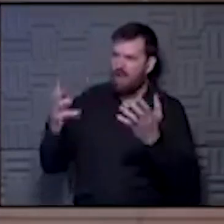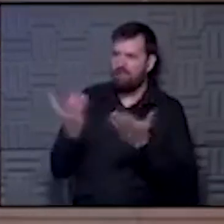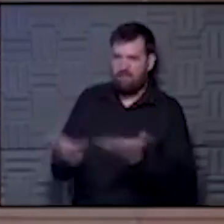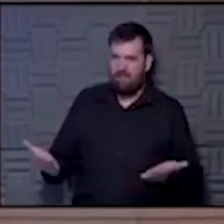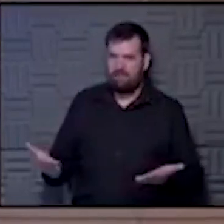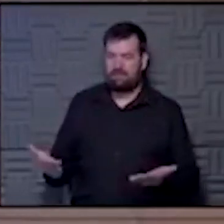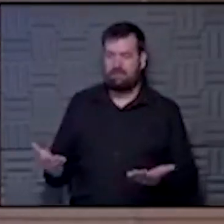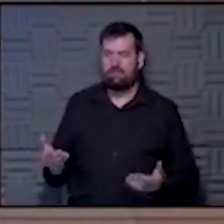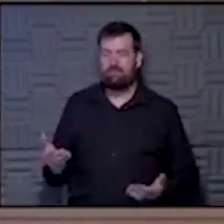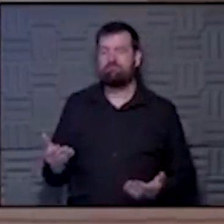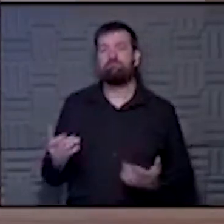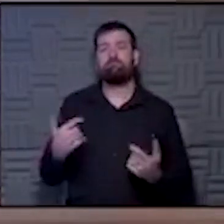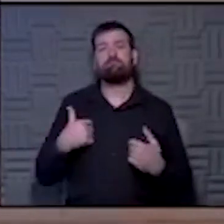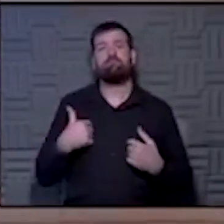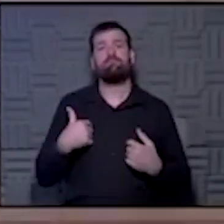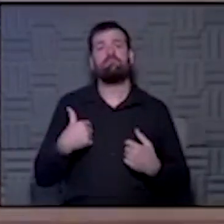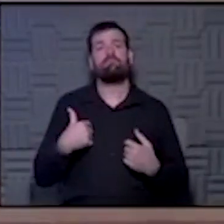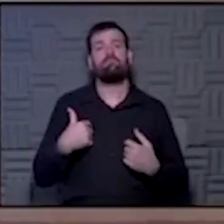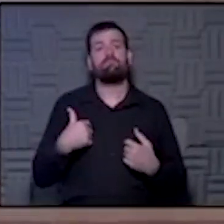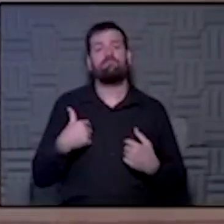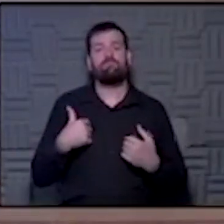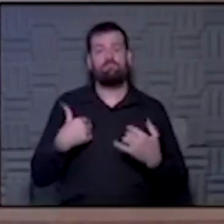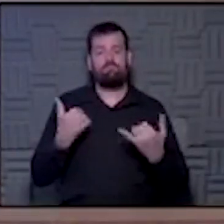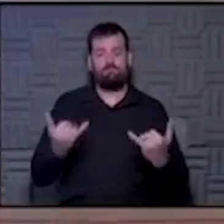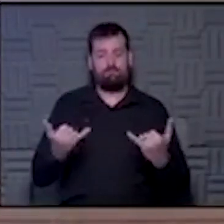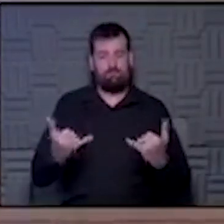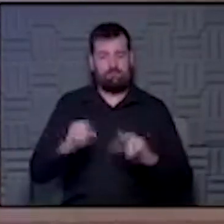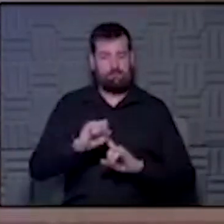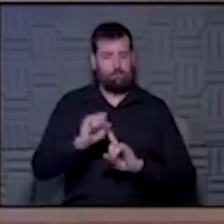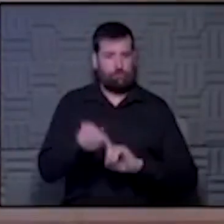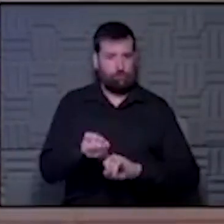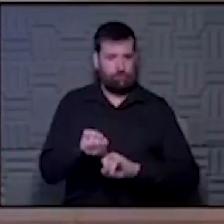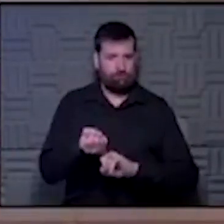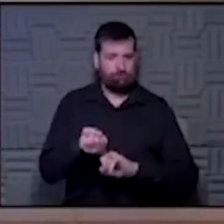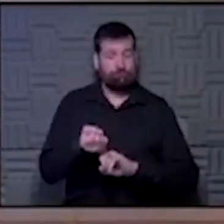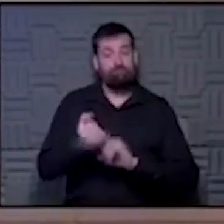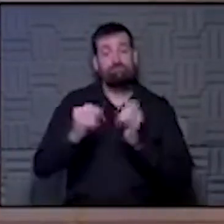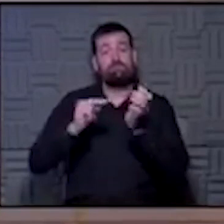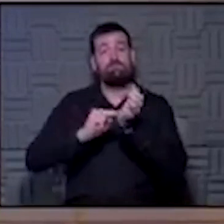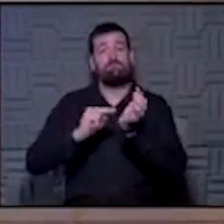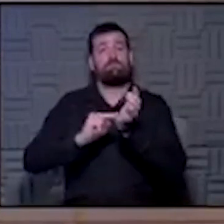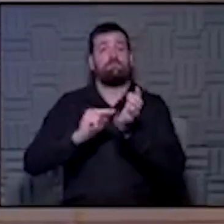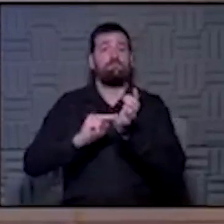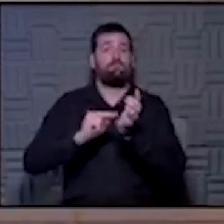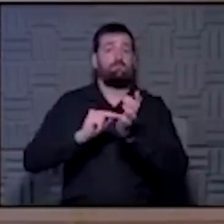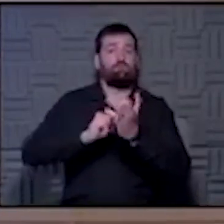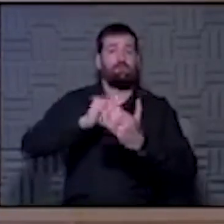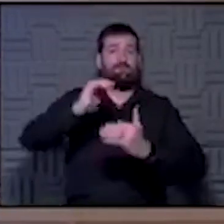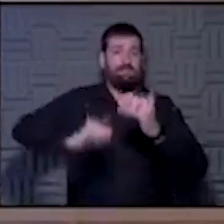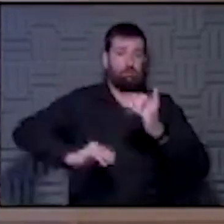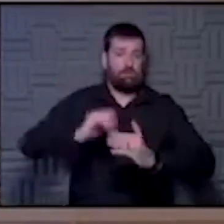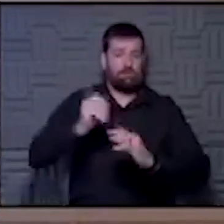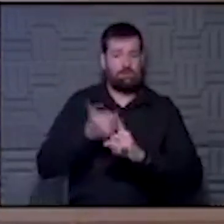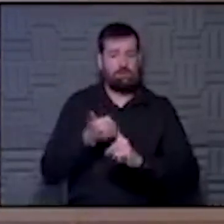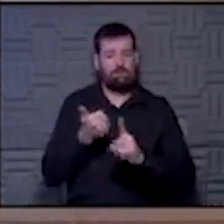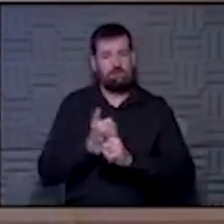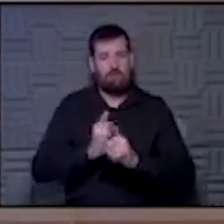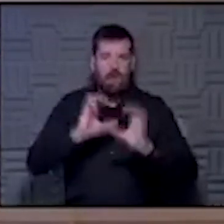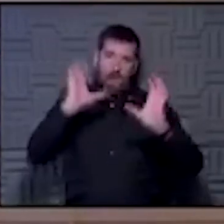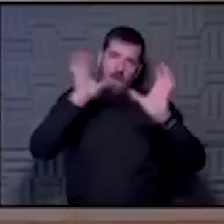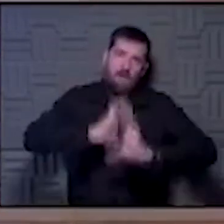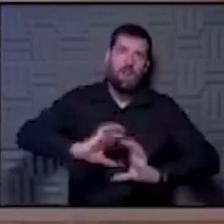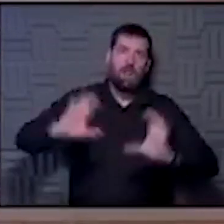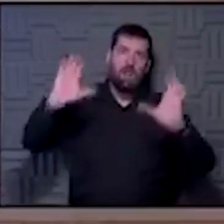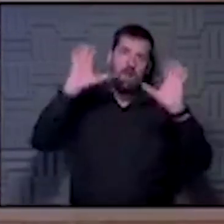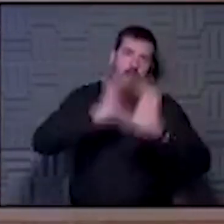that, we are in a situation where nursing facilities are really seeking information. They've